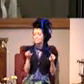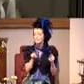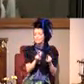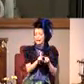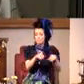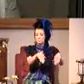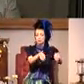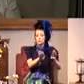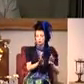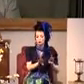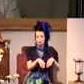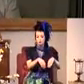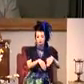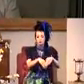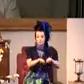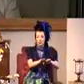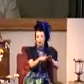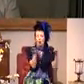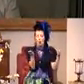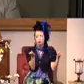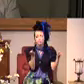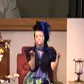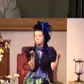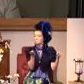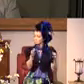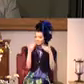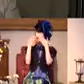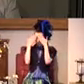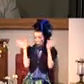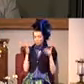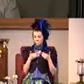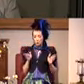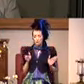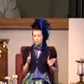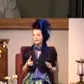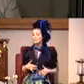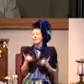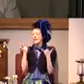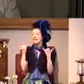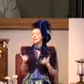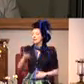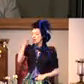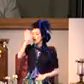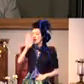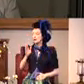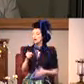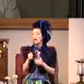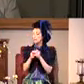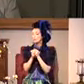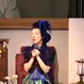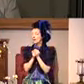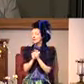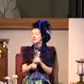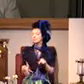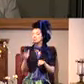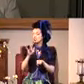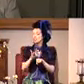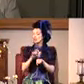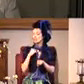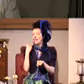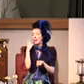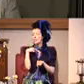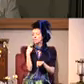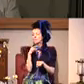the resurrection of your joy. And now, Almighty God, I pray that you would touch my lips of clay, mold them into the